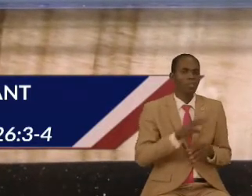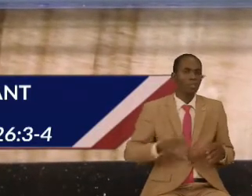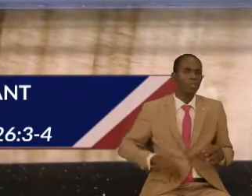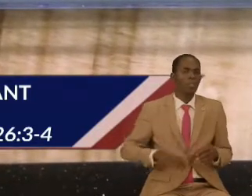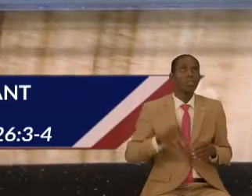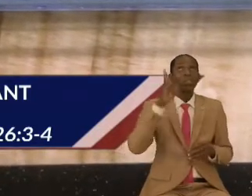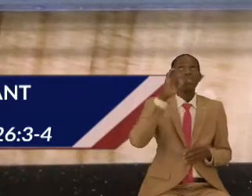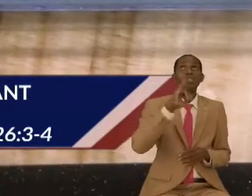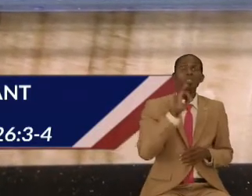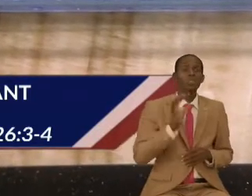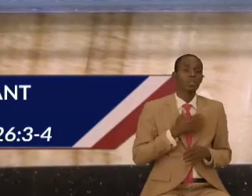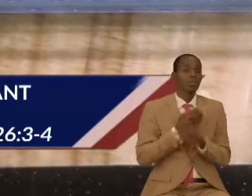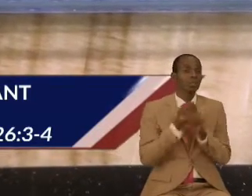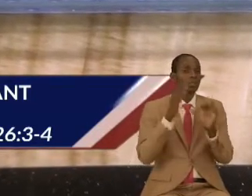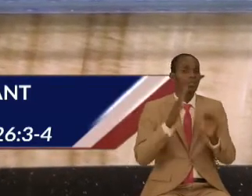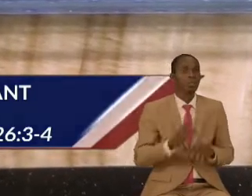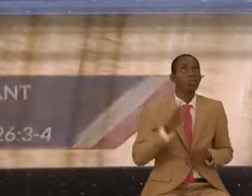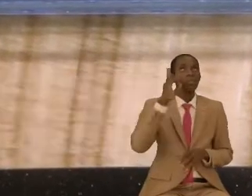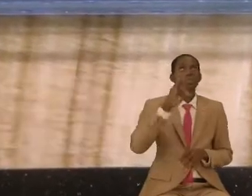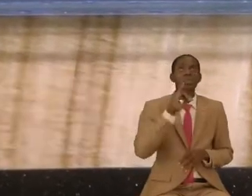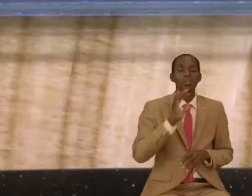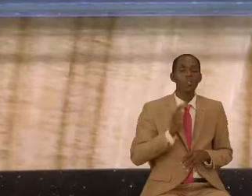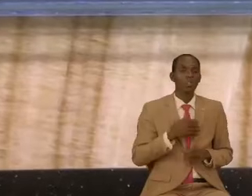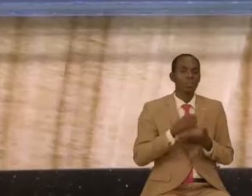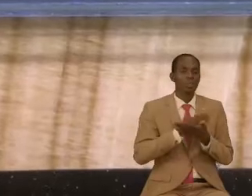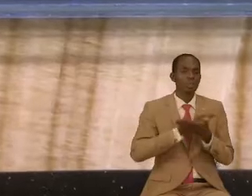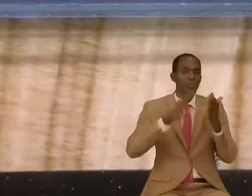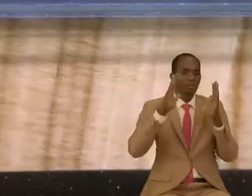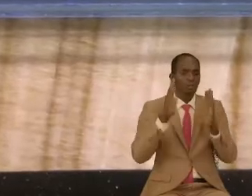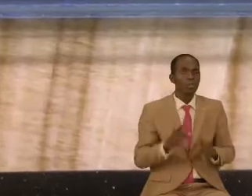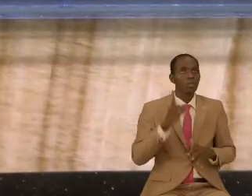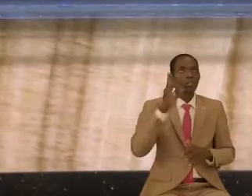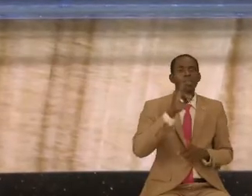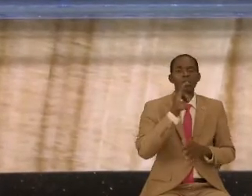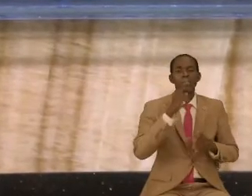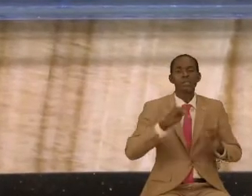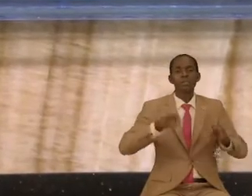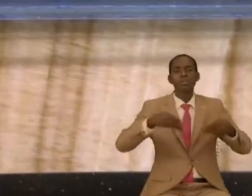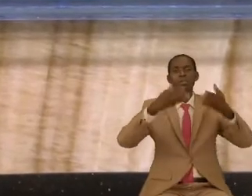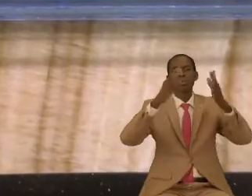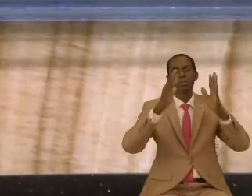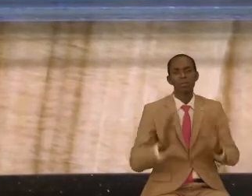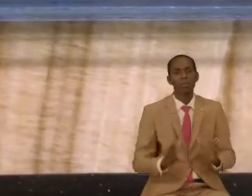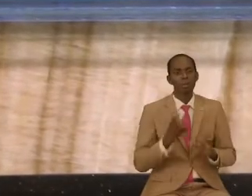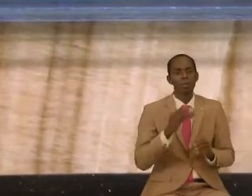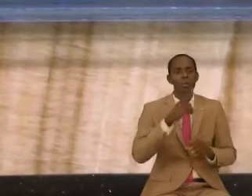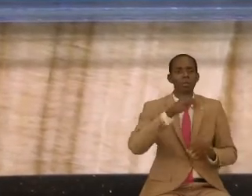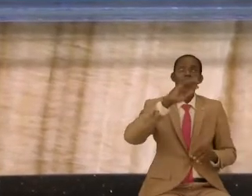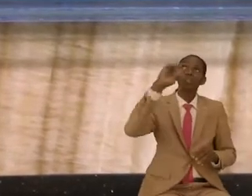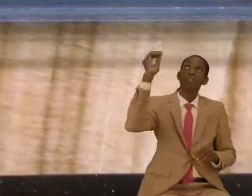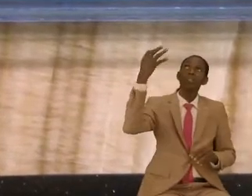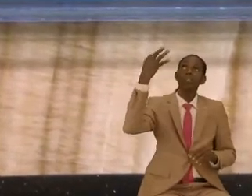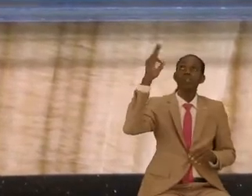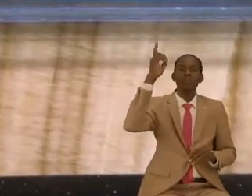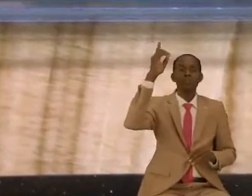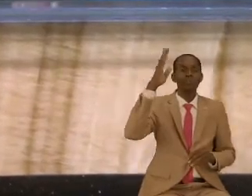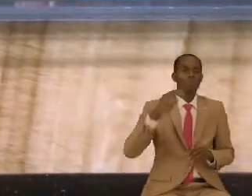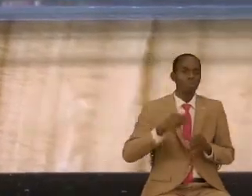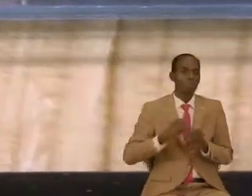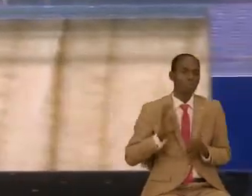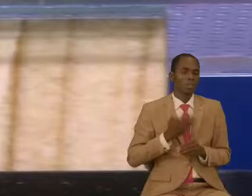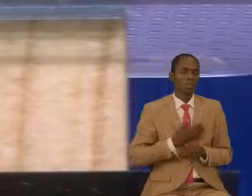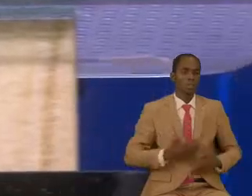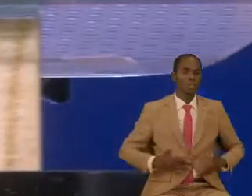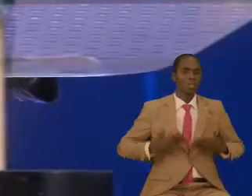a savior, he's a sanctifier, he's the supplier of the grace of God in our lives. And as you